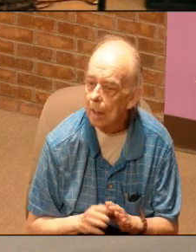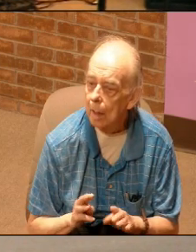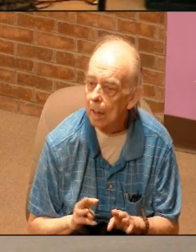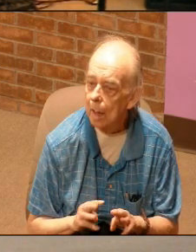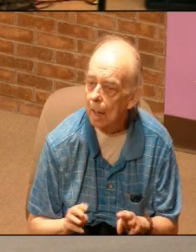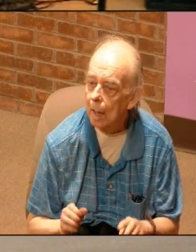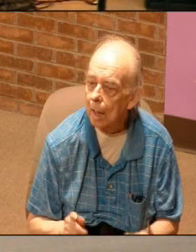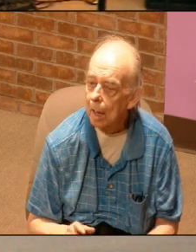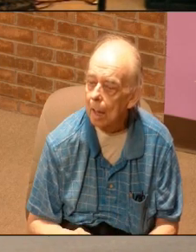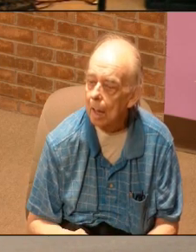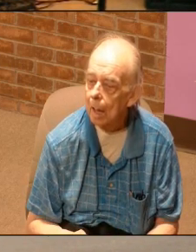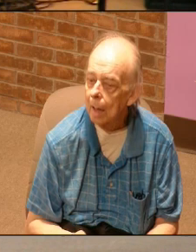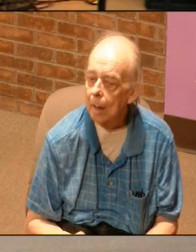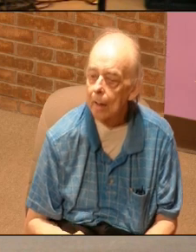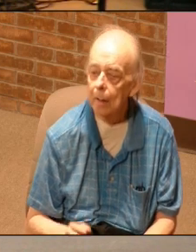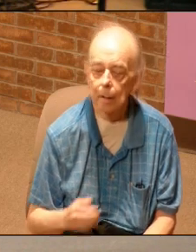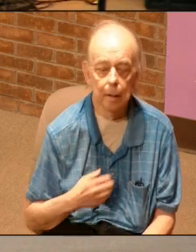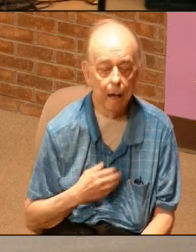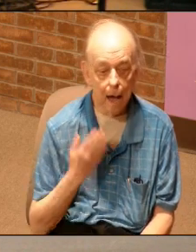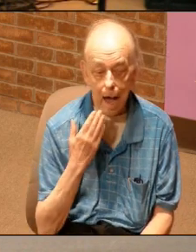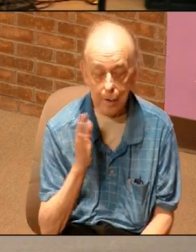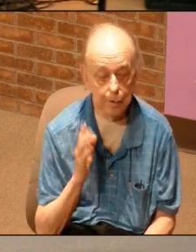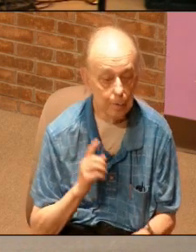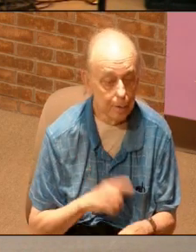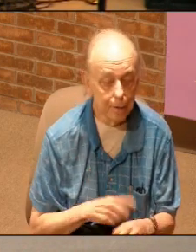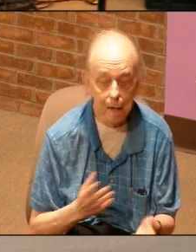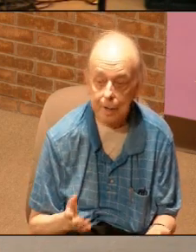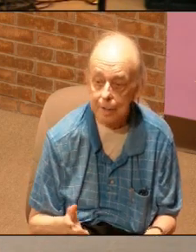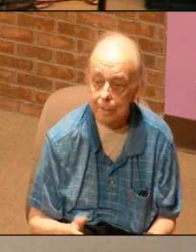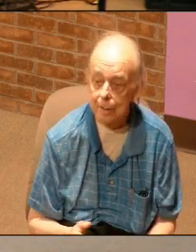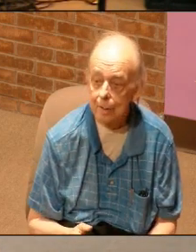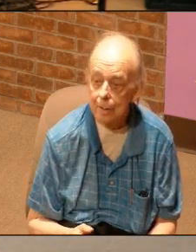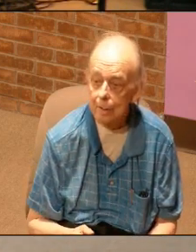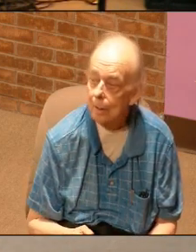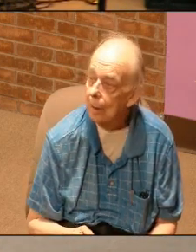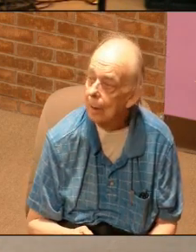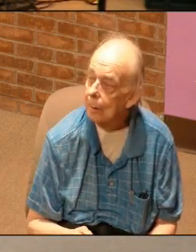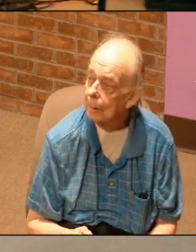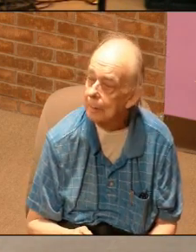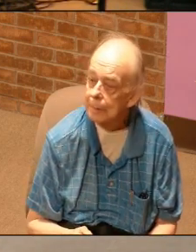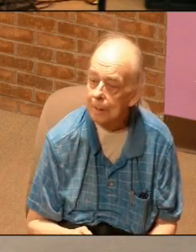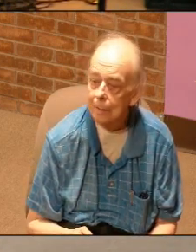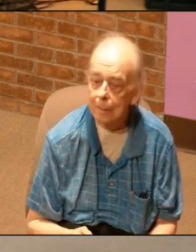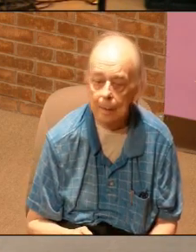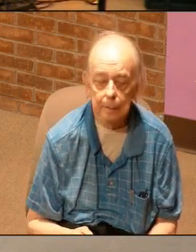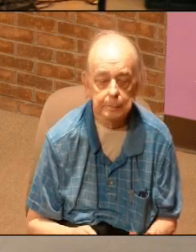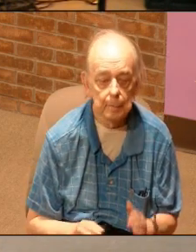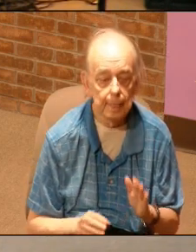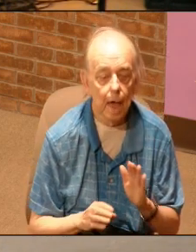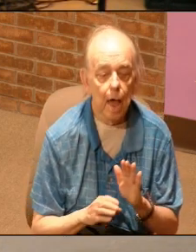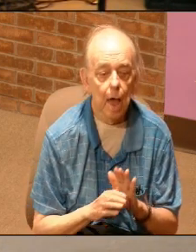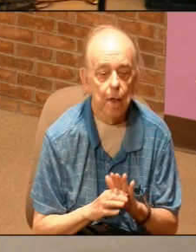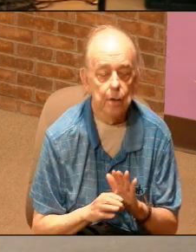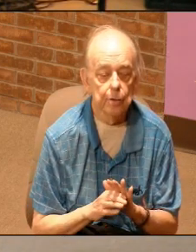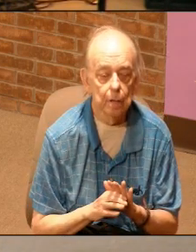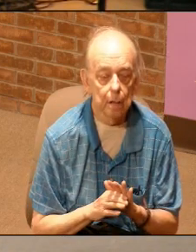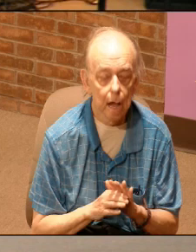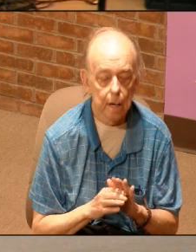That's cool. So I have no idea what time it is. It's 5 o'clock somewhere.